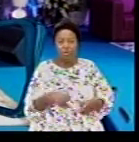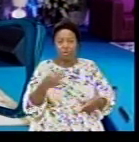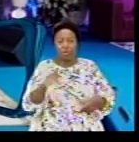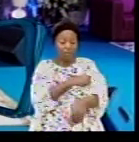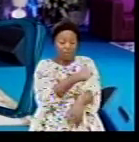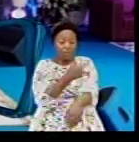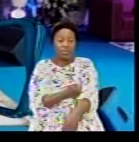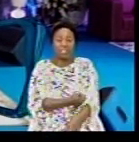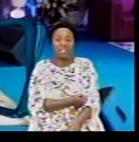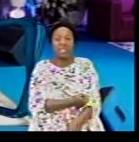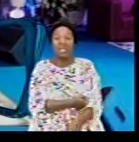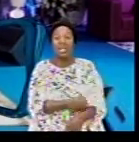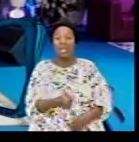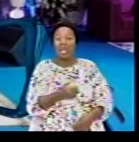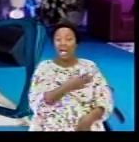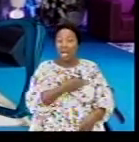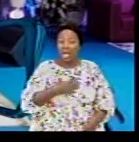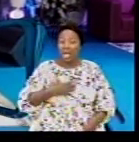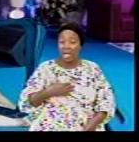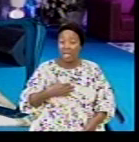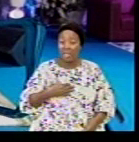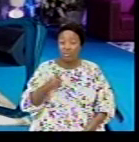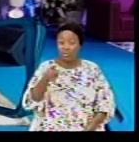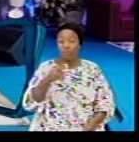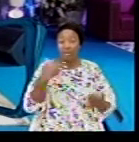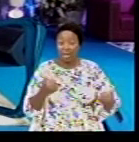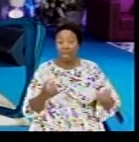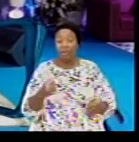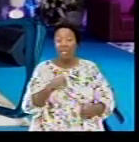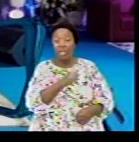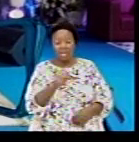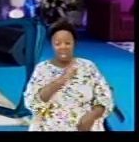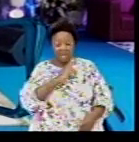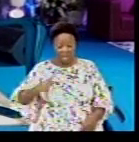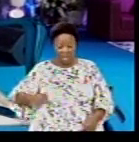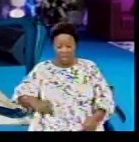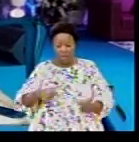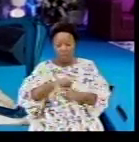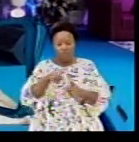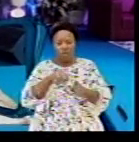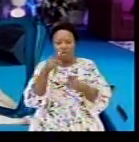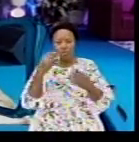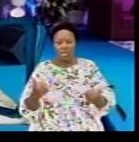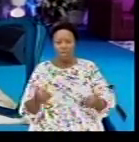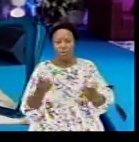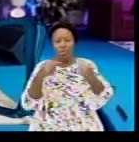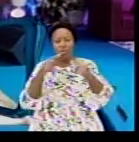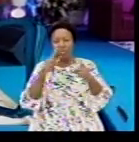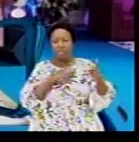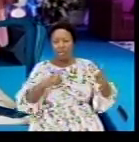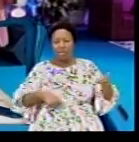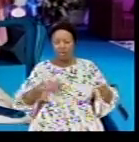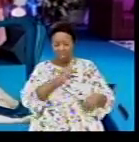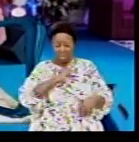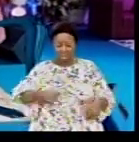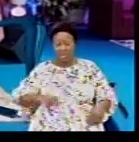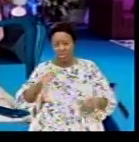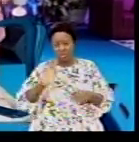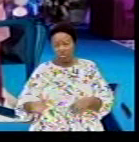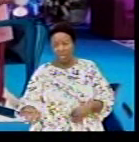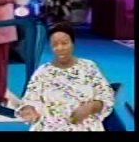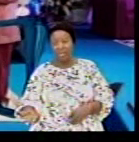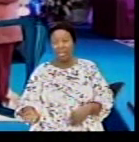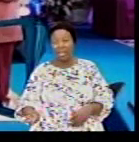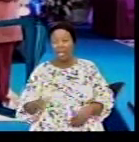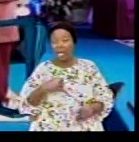authority. And you're now a king when you have come to the Lord, the king's keep. And where